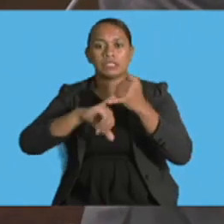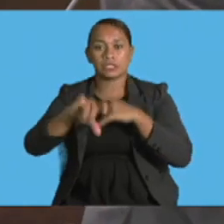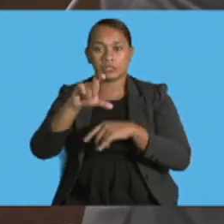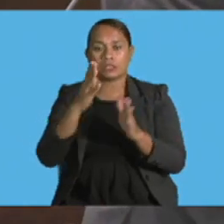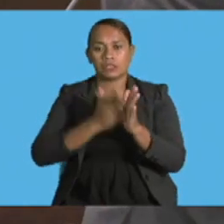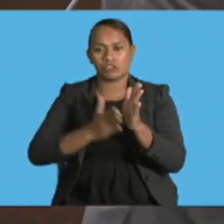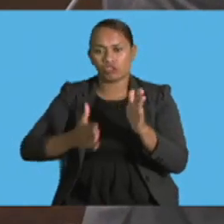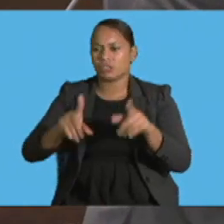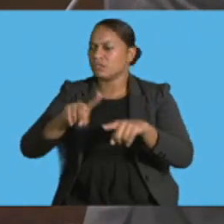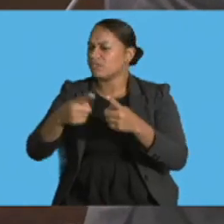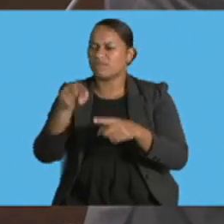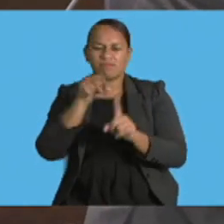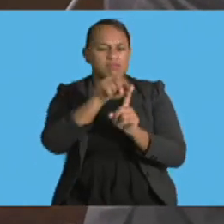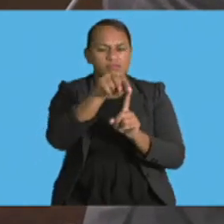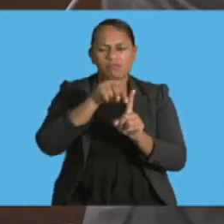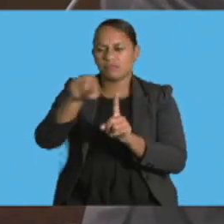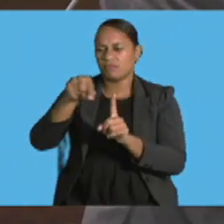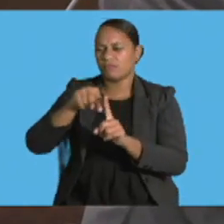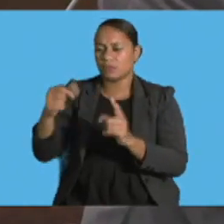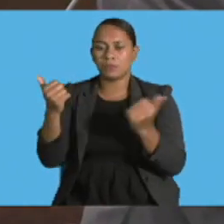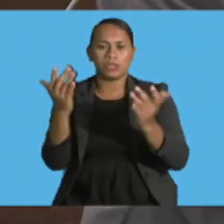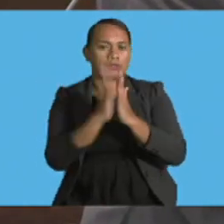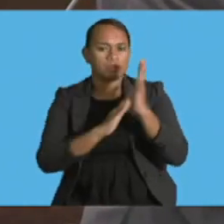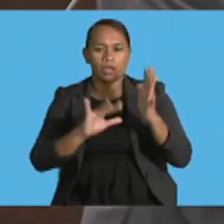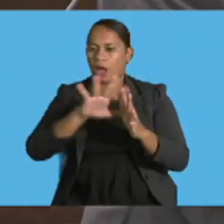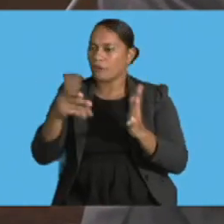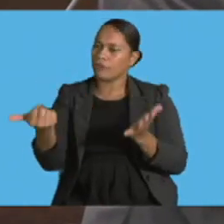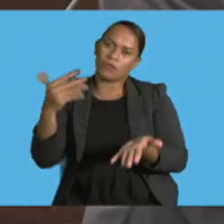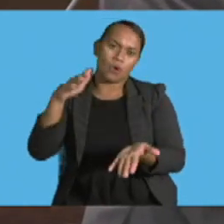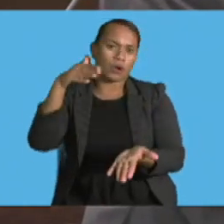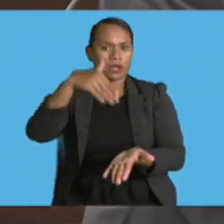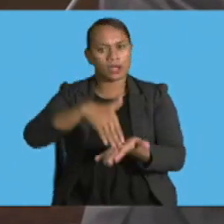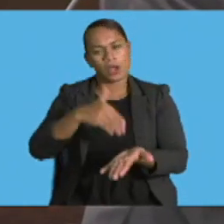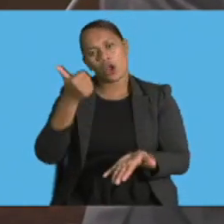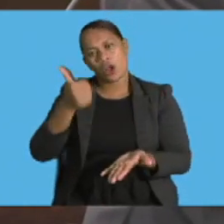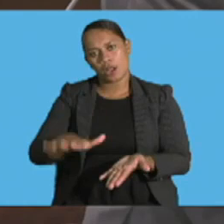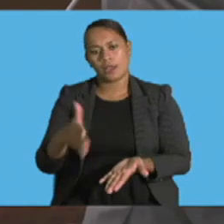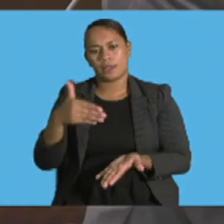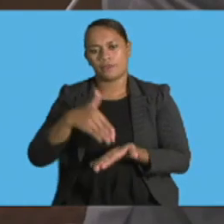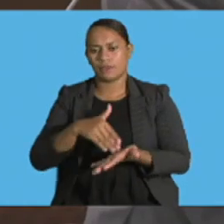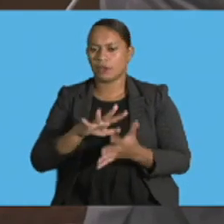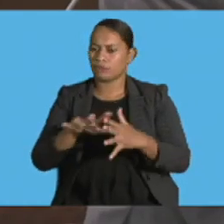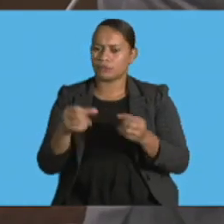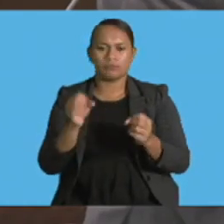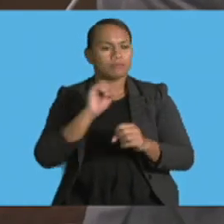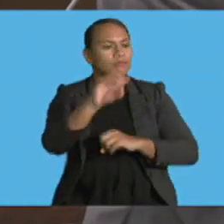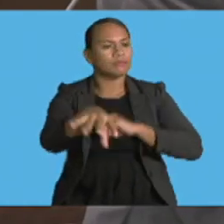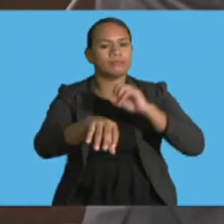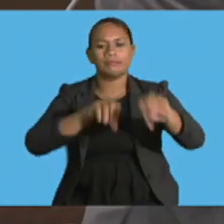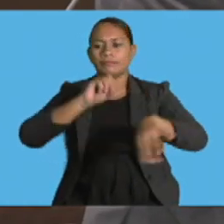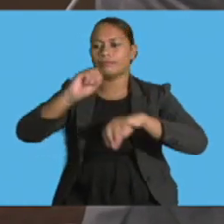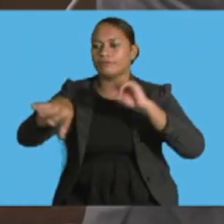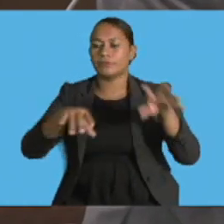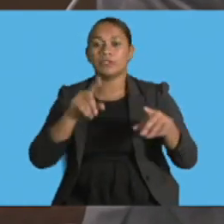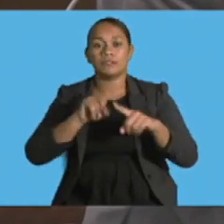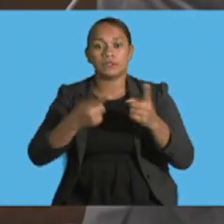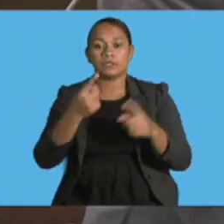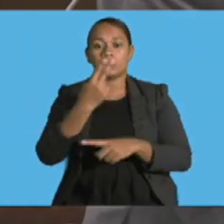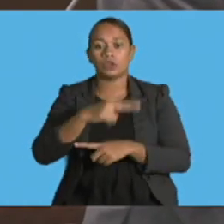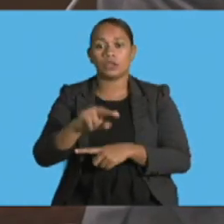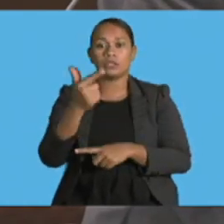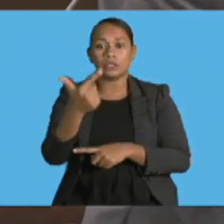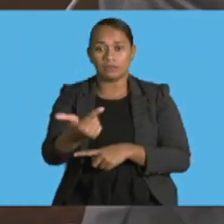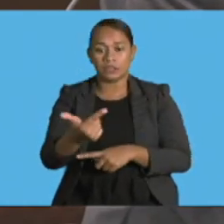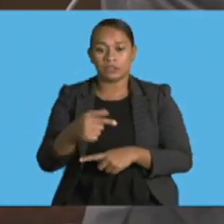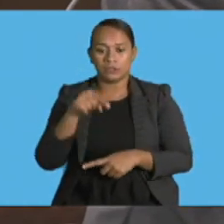these trucks that have arrived and already been distributed to a few sectors. 27 will be distributed this